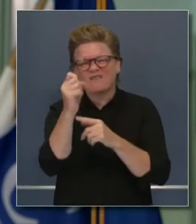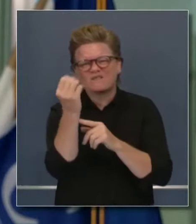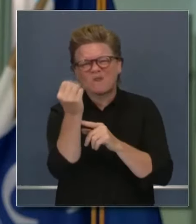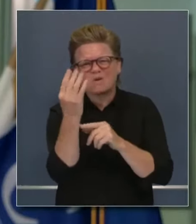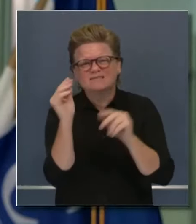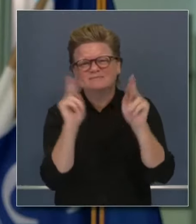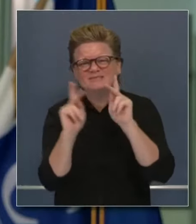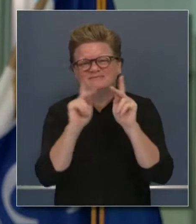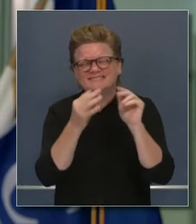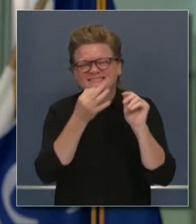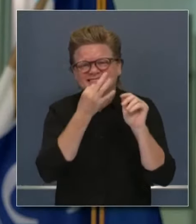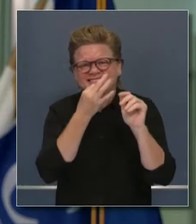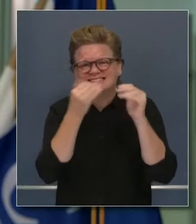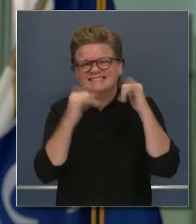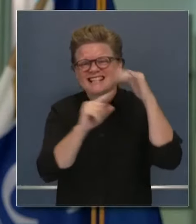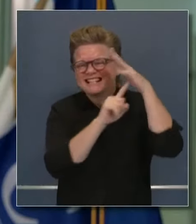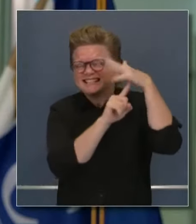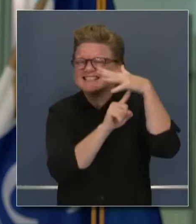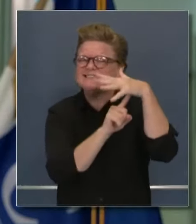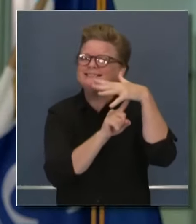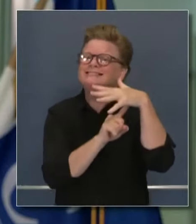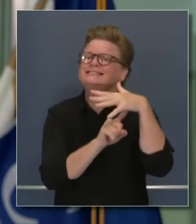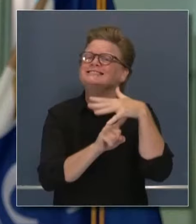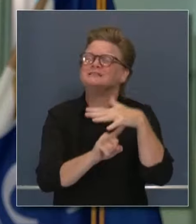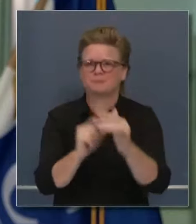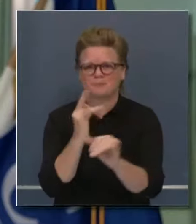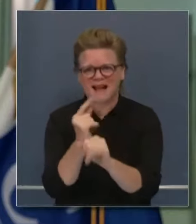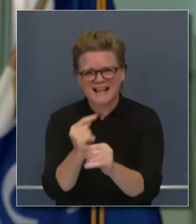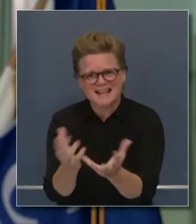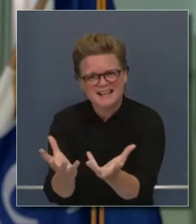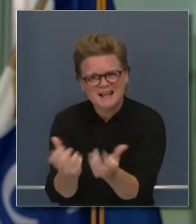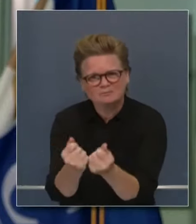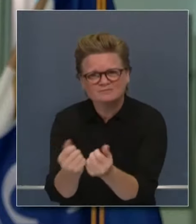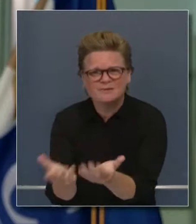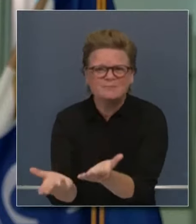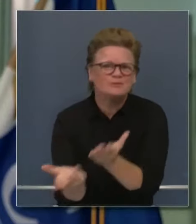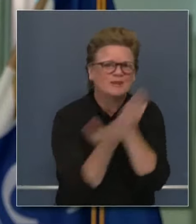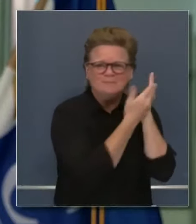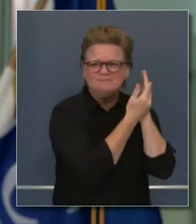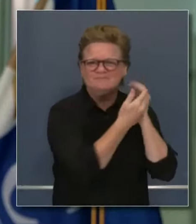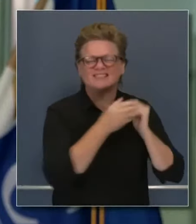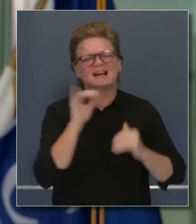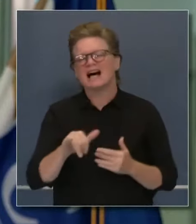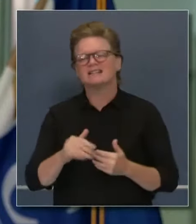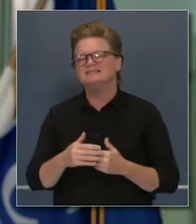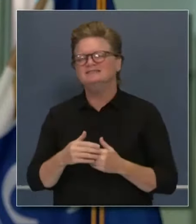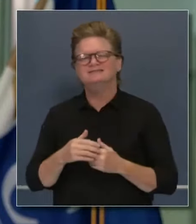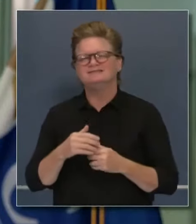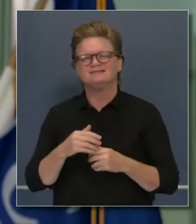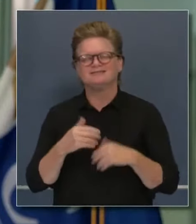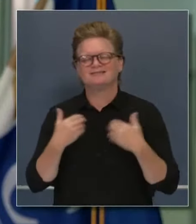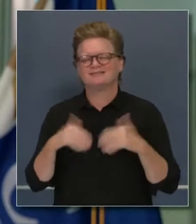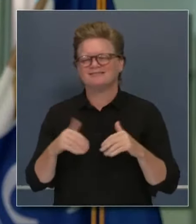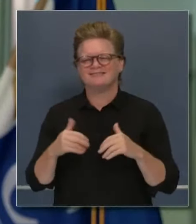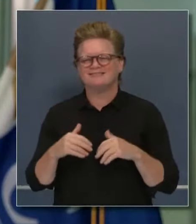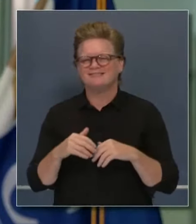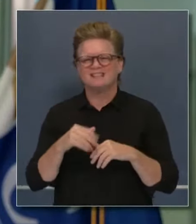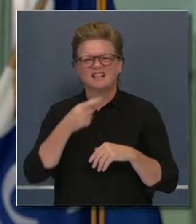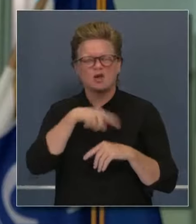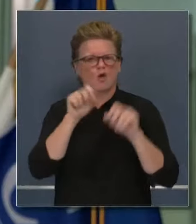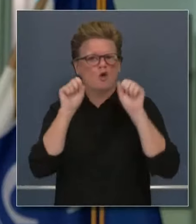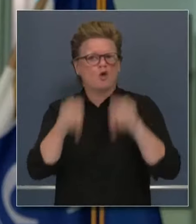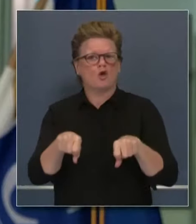difficult circumstances. They very easily could have turned around and said the smoke made that mission too dangerous.